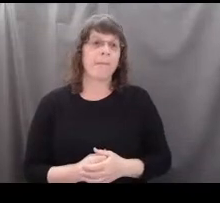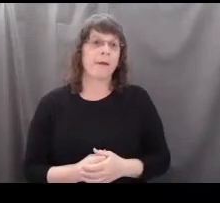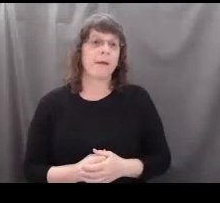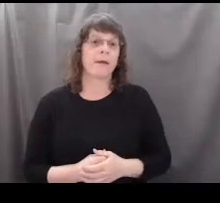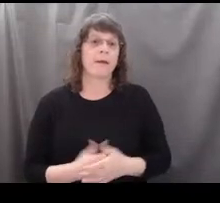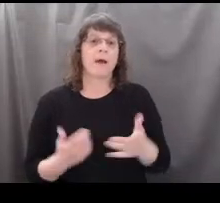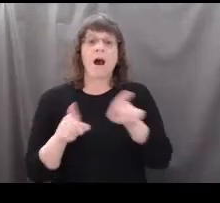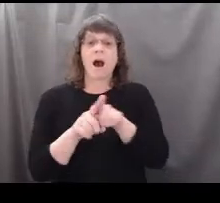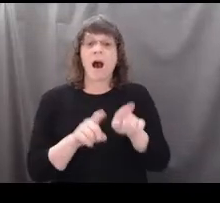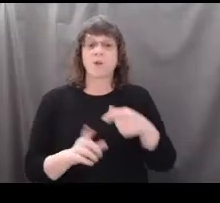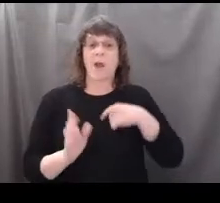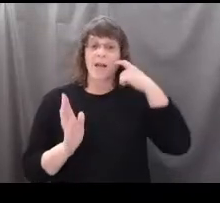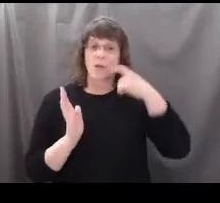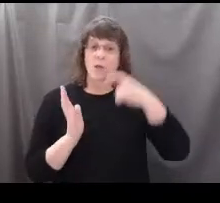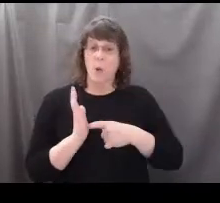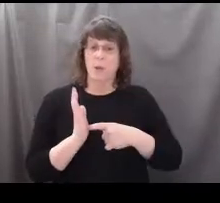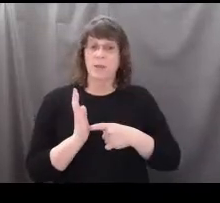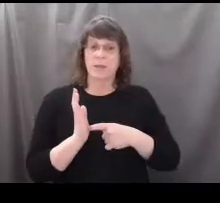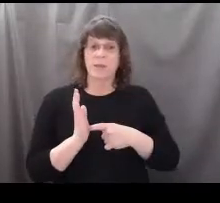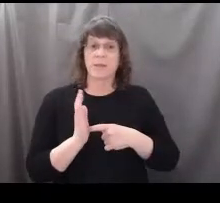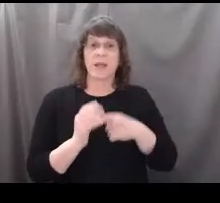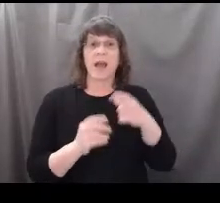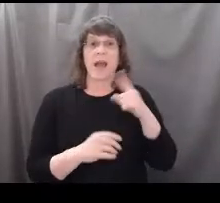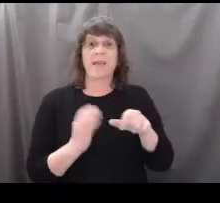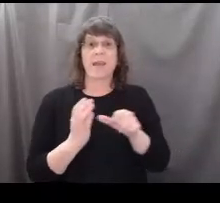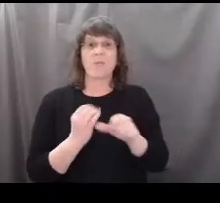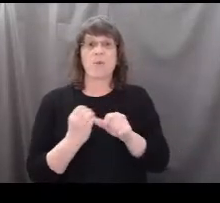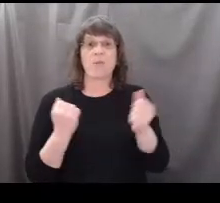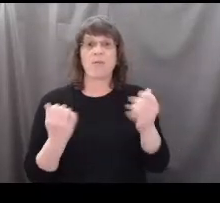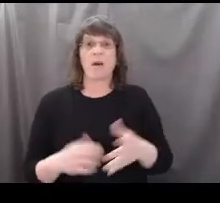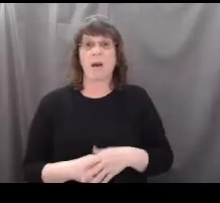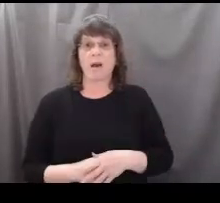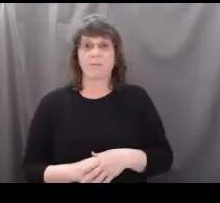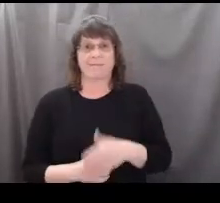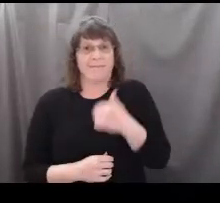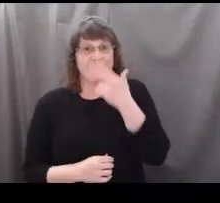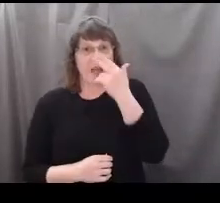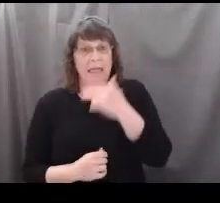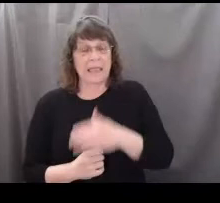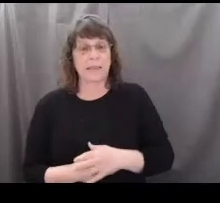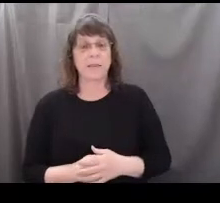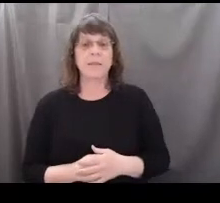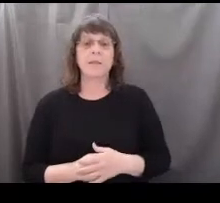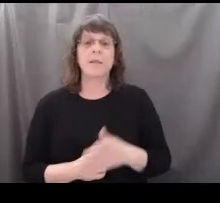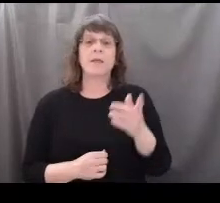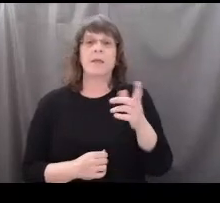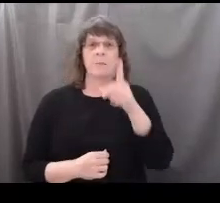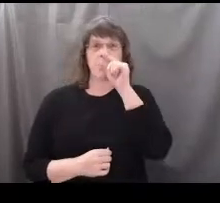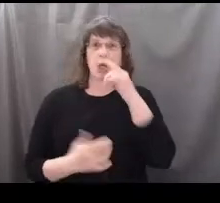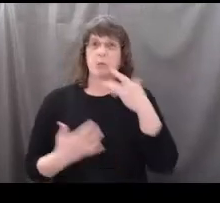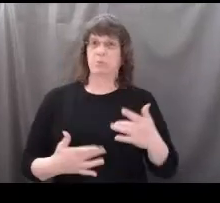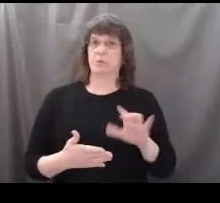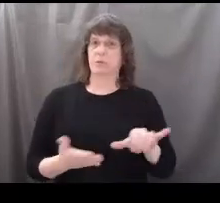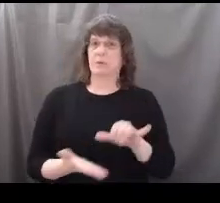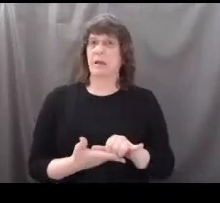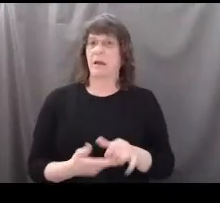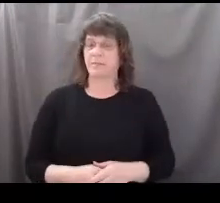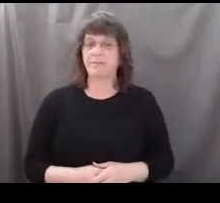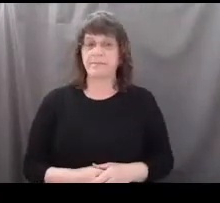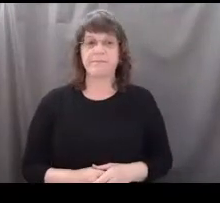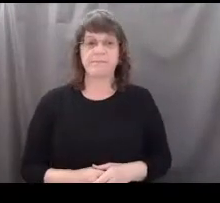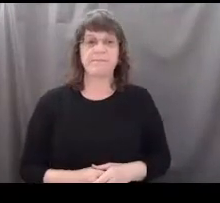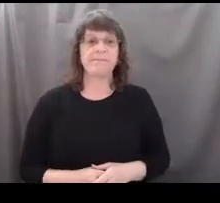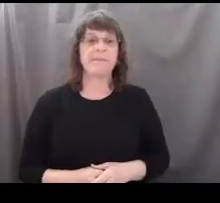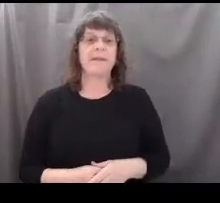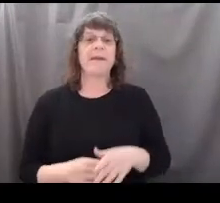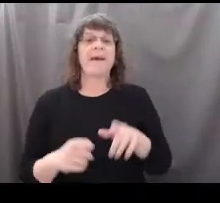And I also noticed that they poop a lot, which is pretty funny. Birds do that.